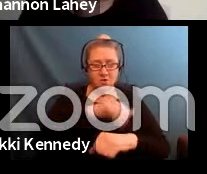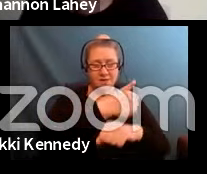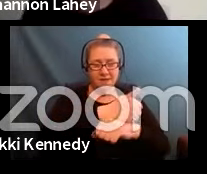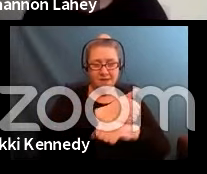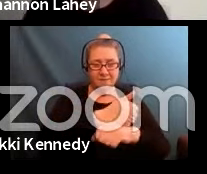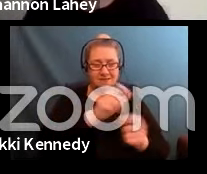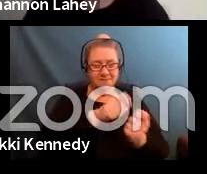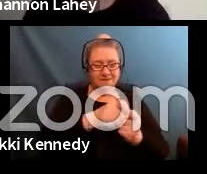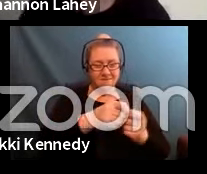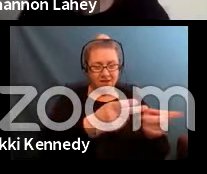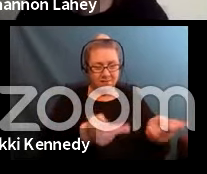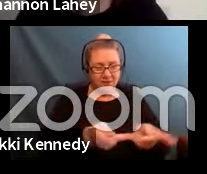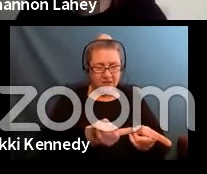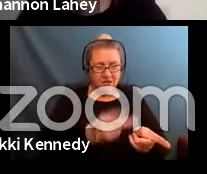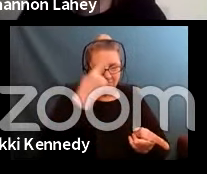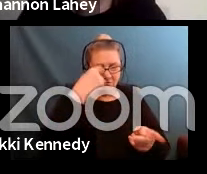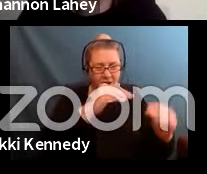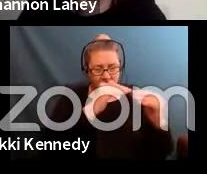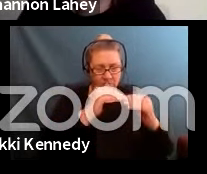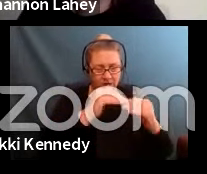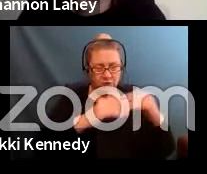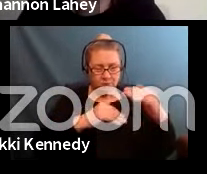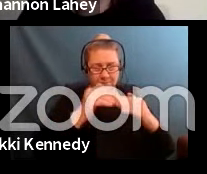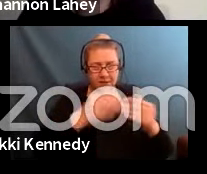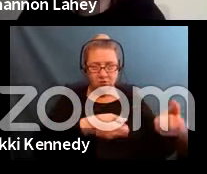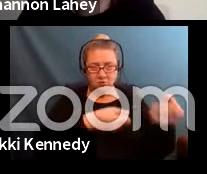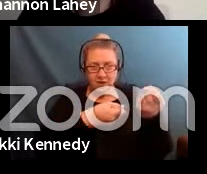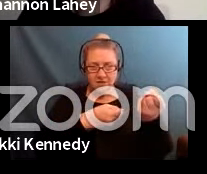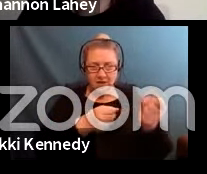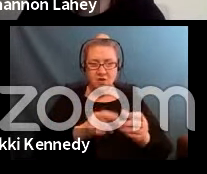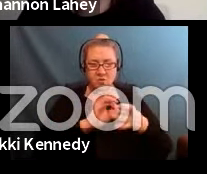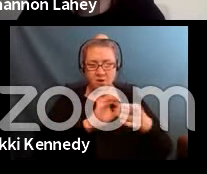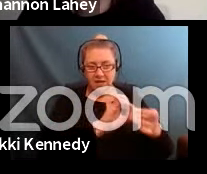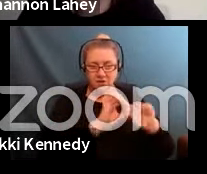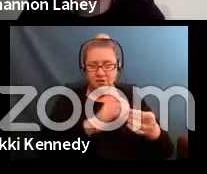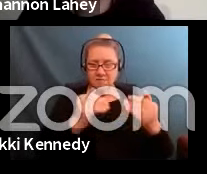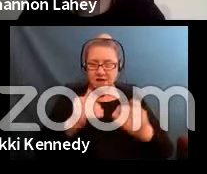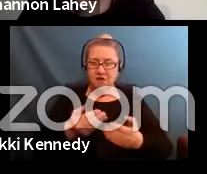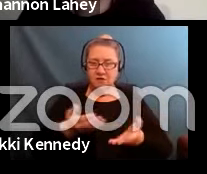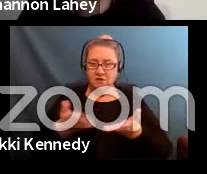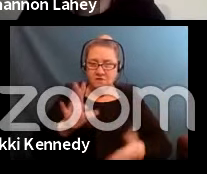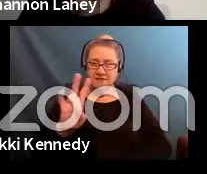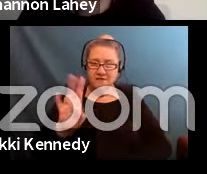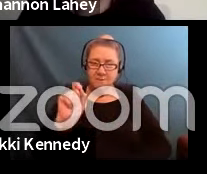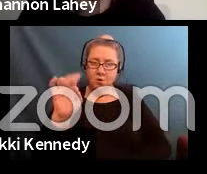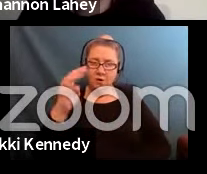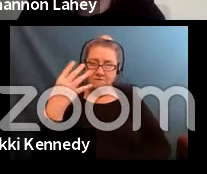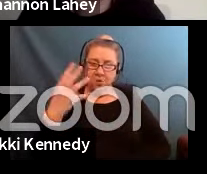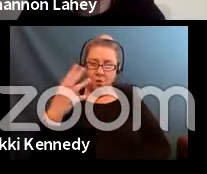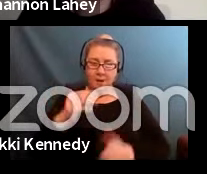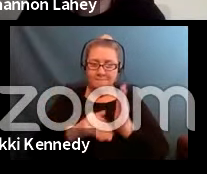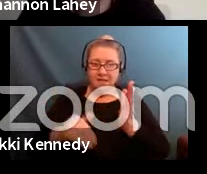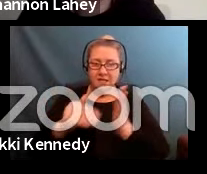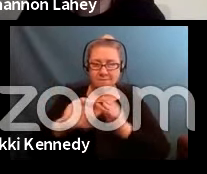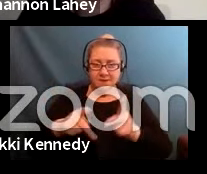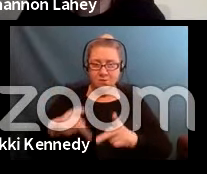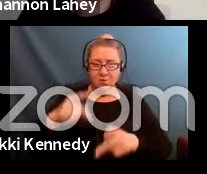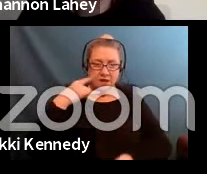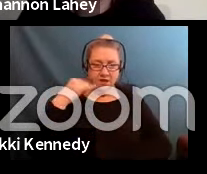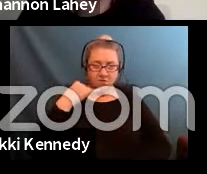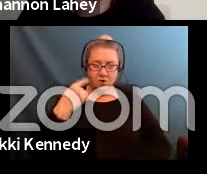for equity and to build relationships and trust. And now they serve 7.4 million people in California, 1 in